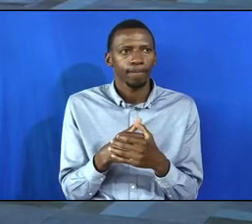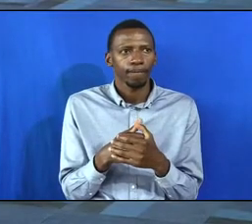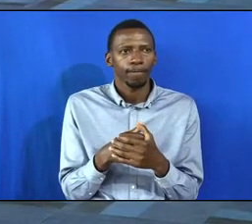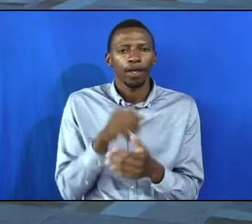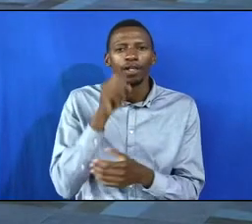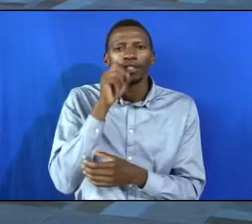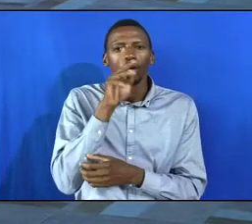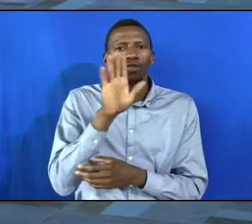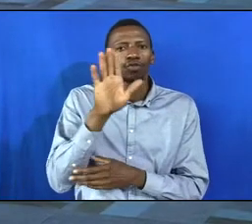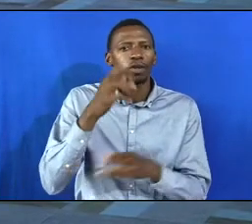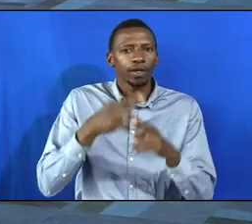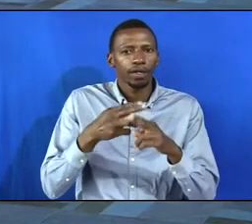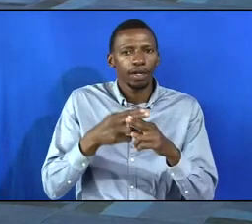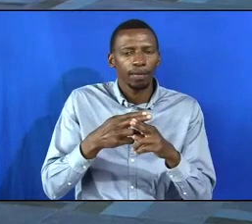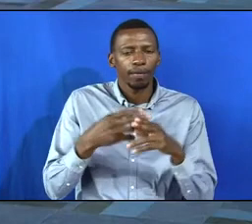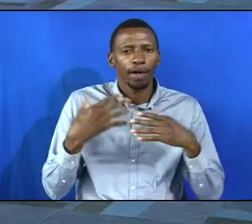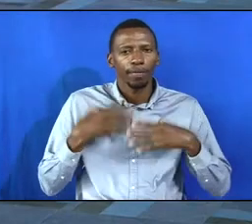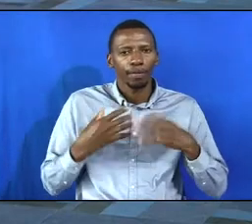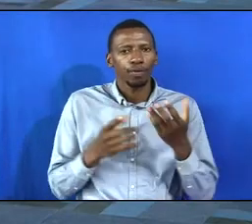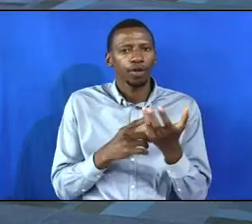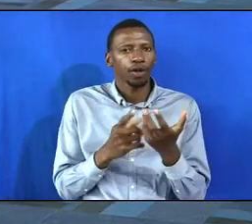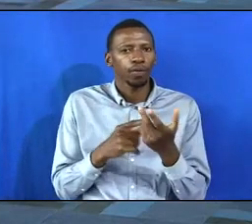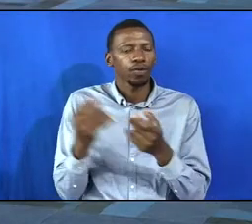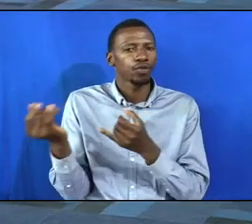Shout your name and tell us the number you invited.